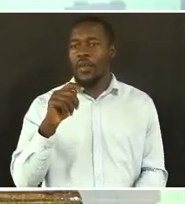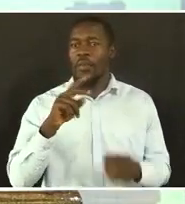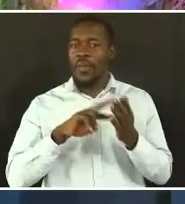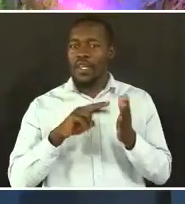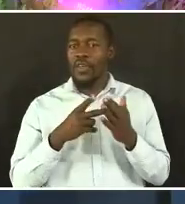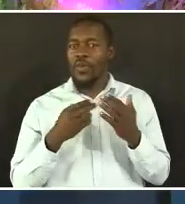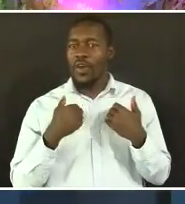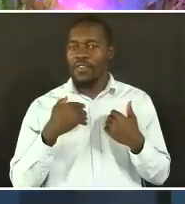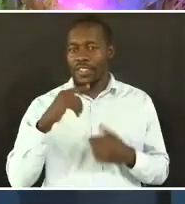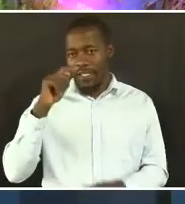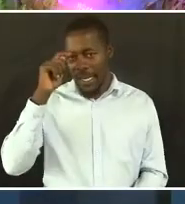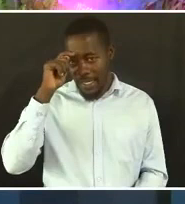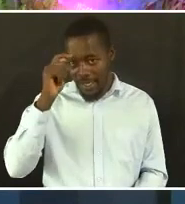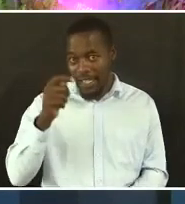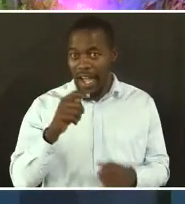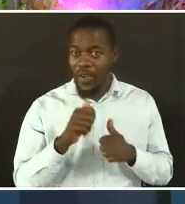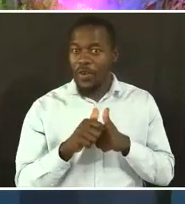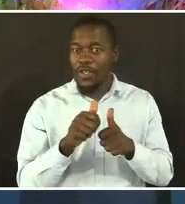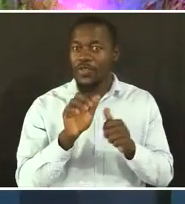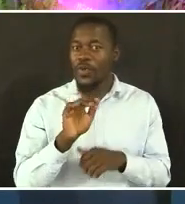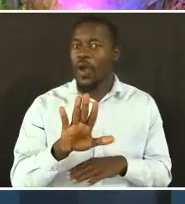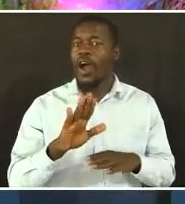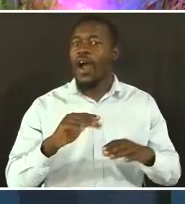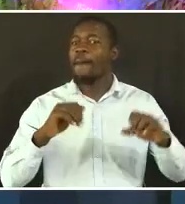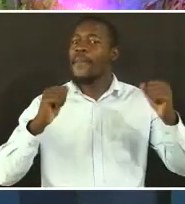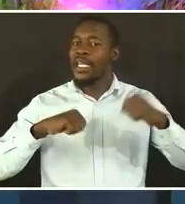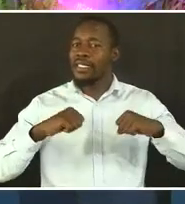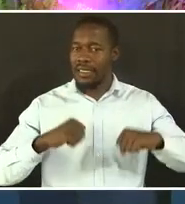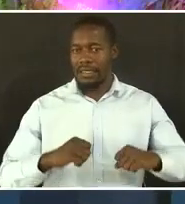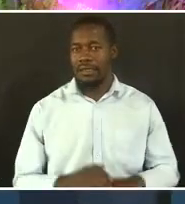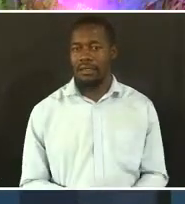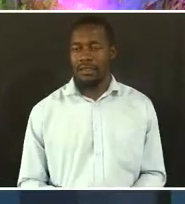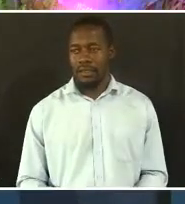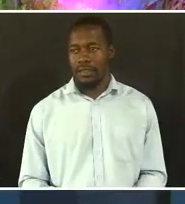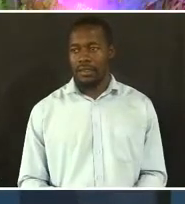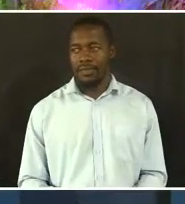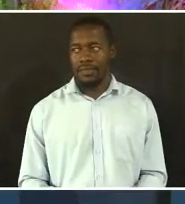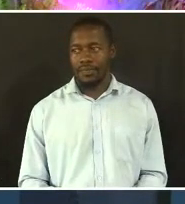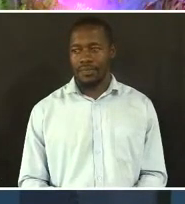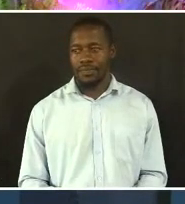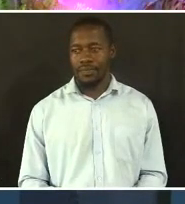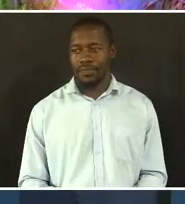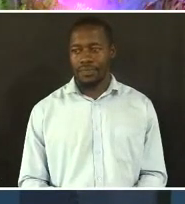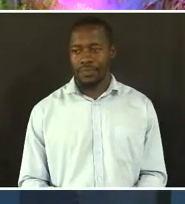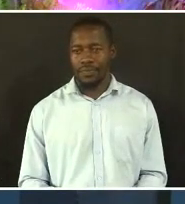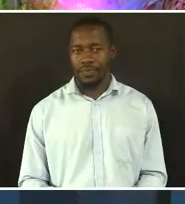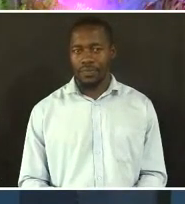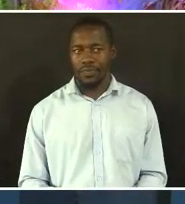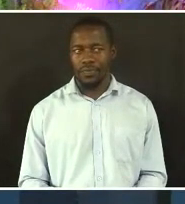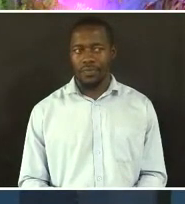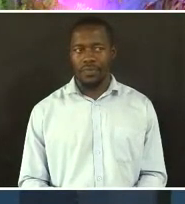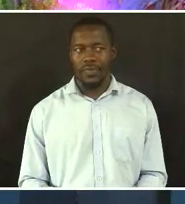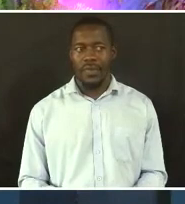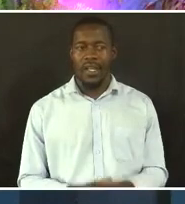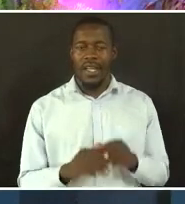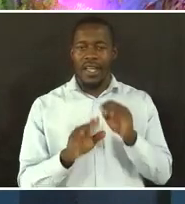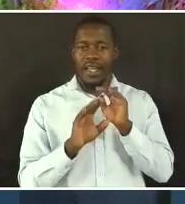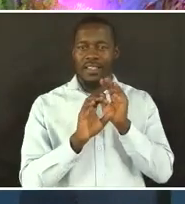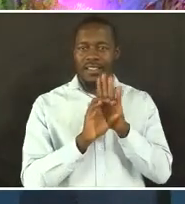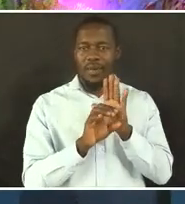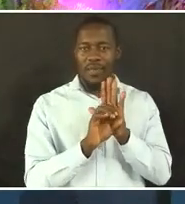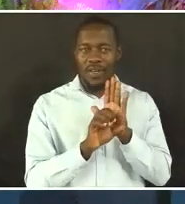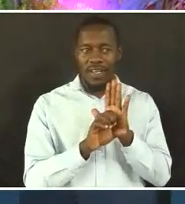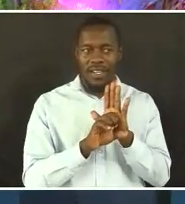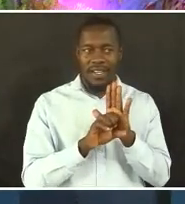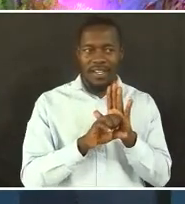ability. Say amen. Let me explain. When you are given height that reaches here, it is according to your